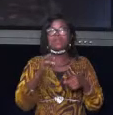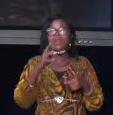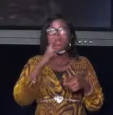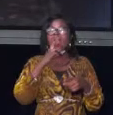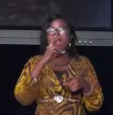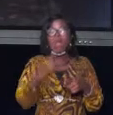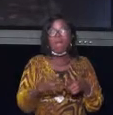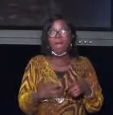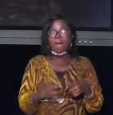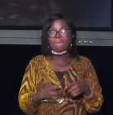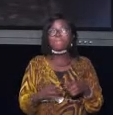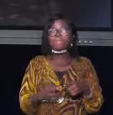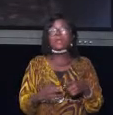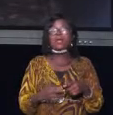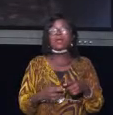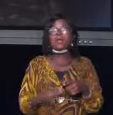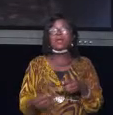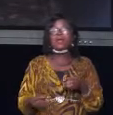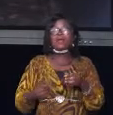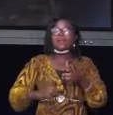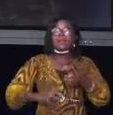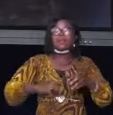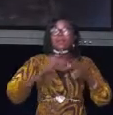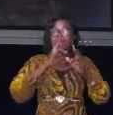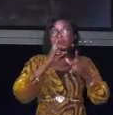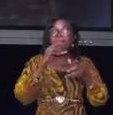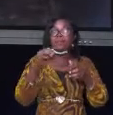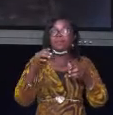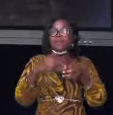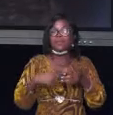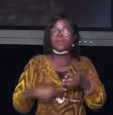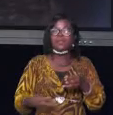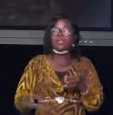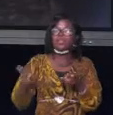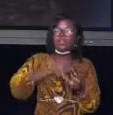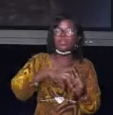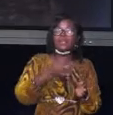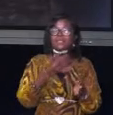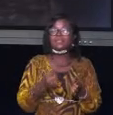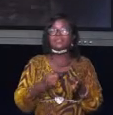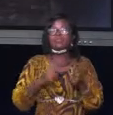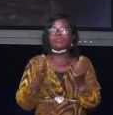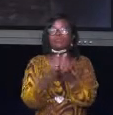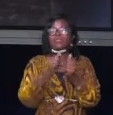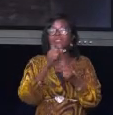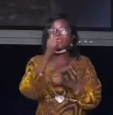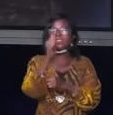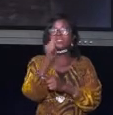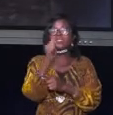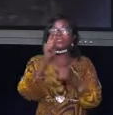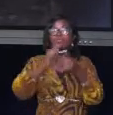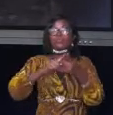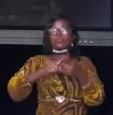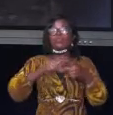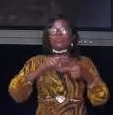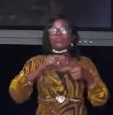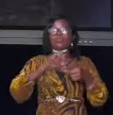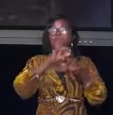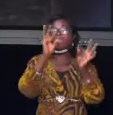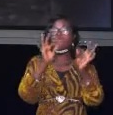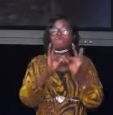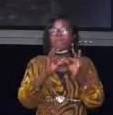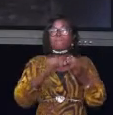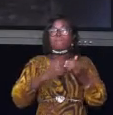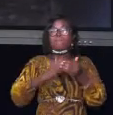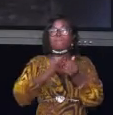participle, some of the verbs double their last letters before ed is added. Others also change